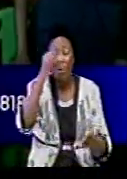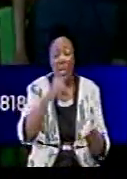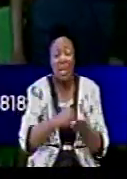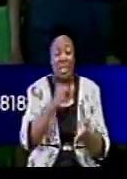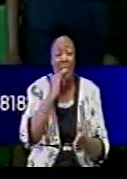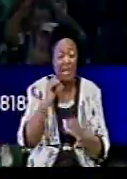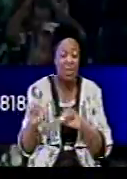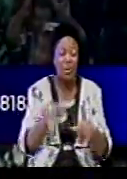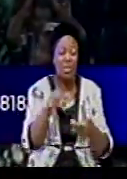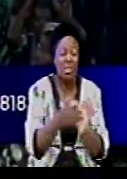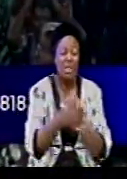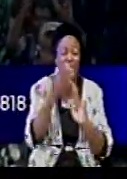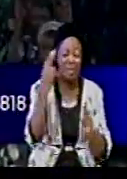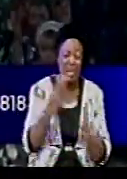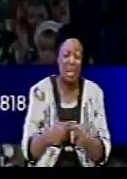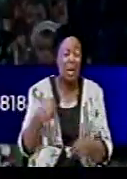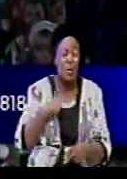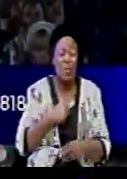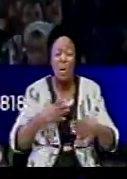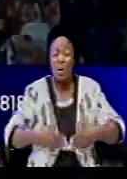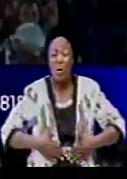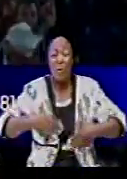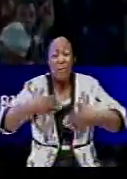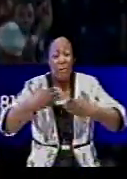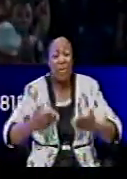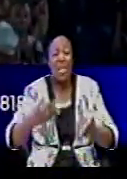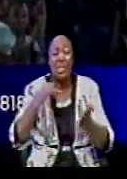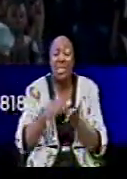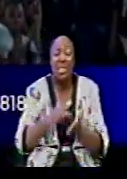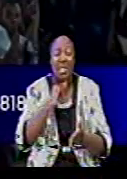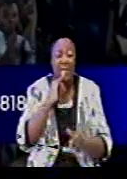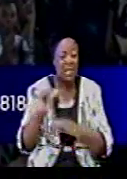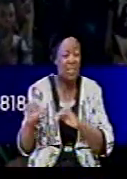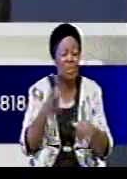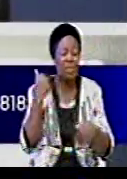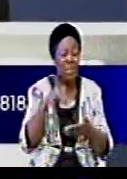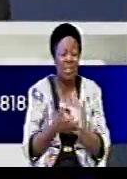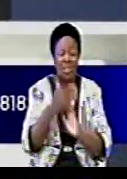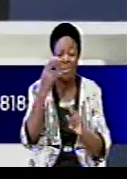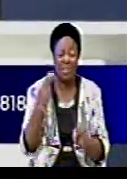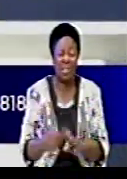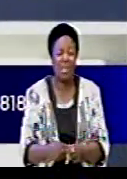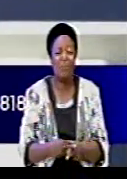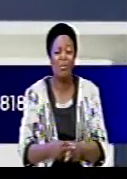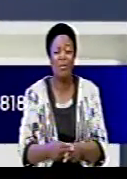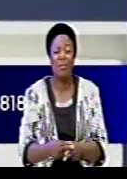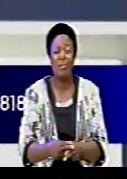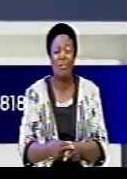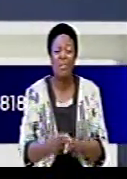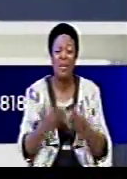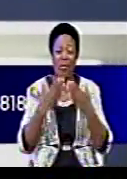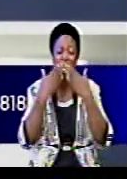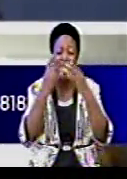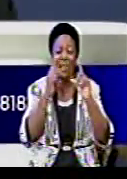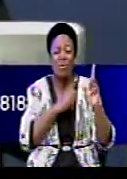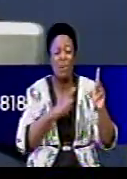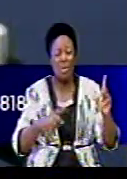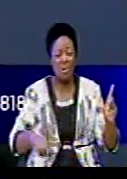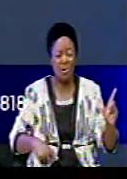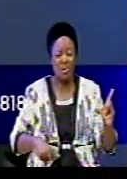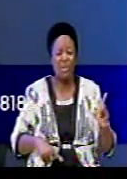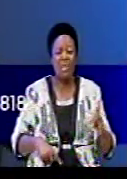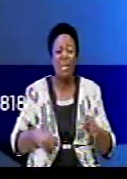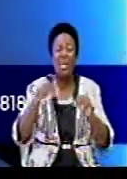deaf and dumb people, talk to them. Everything is all right. You're in a wheelchair. You can rise up now. You are walking with